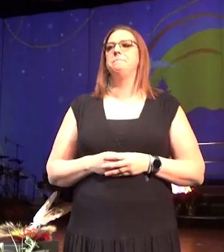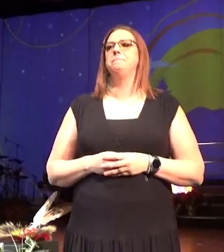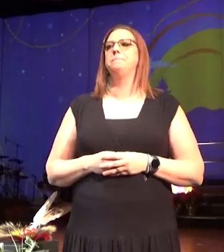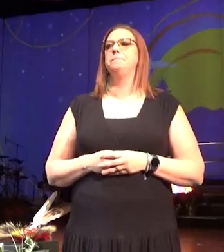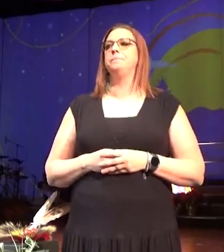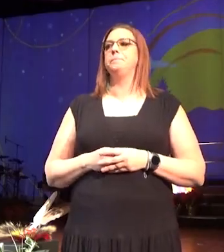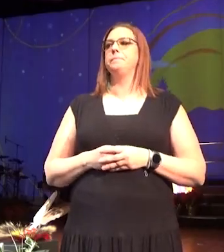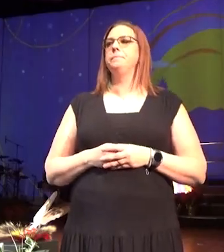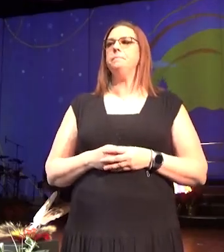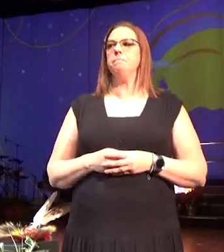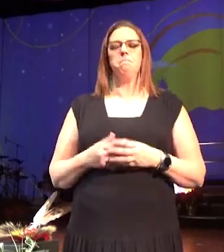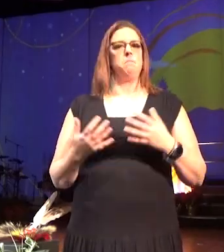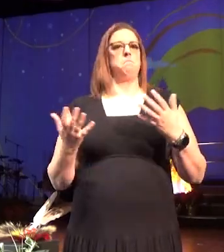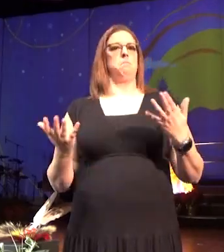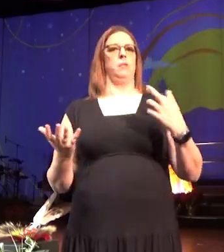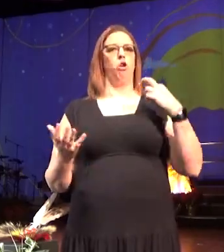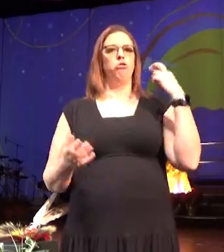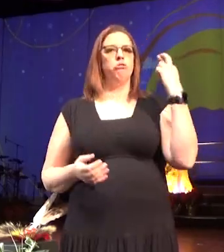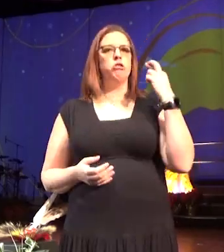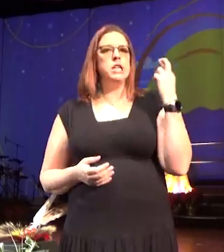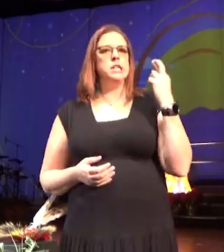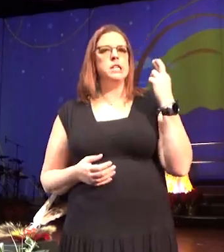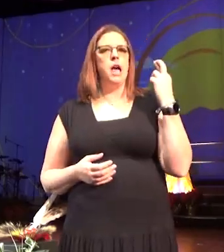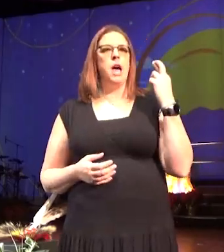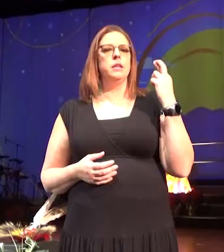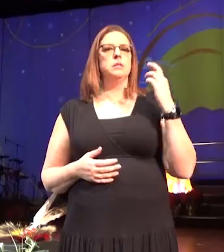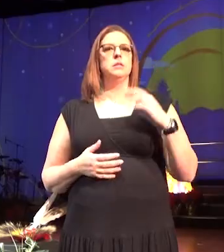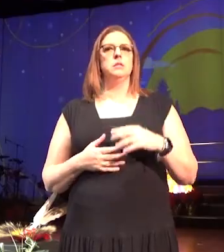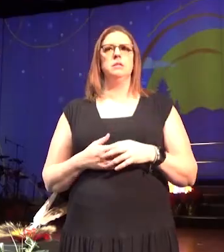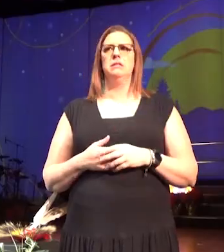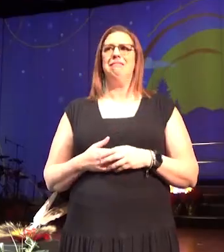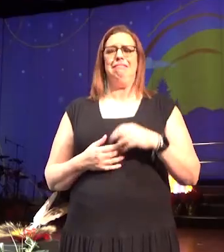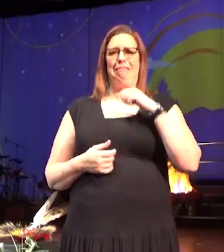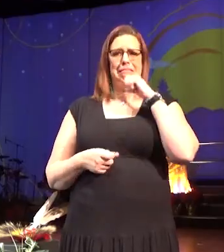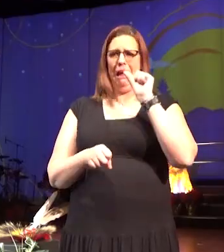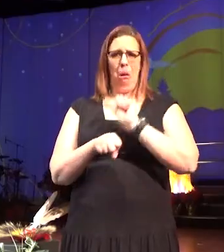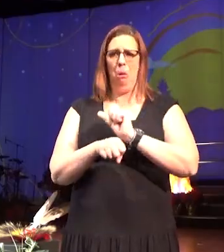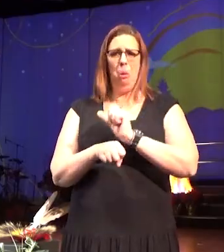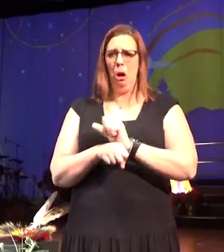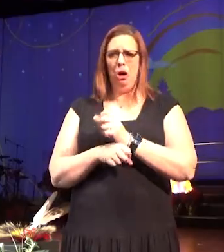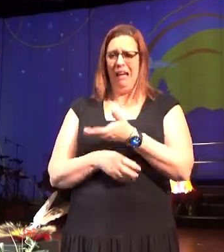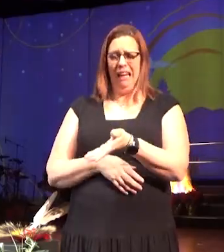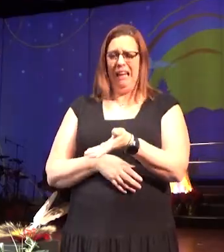But then I realized, what's not working